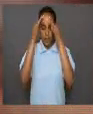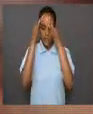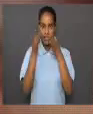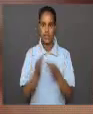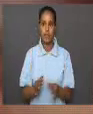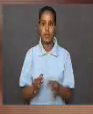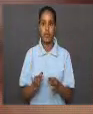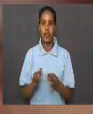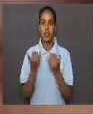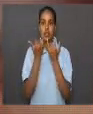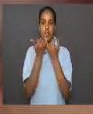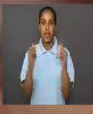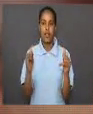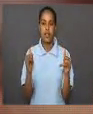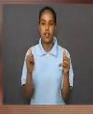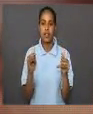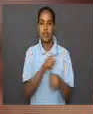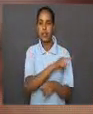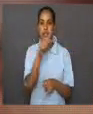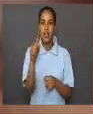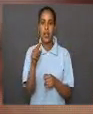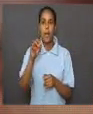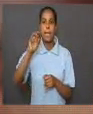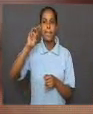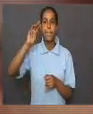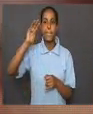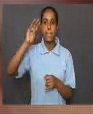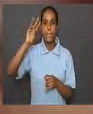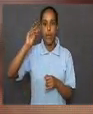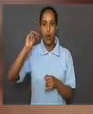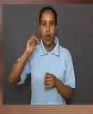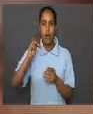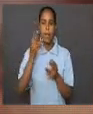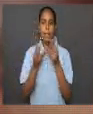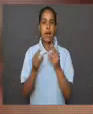determined by dividing their molar mass by the